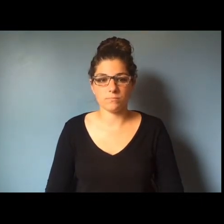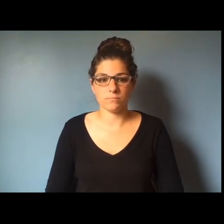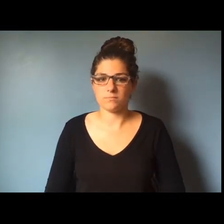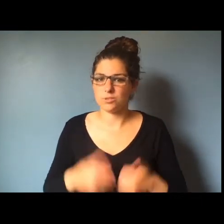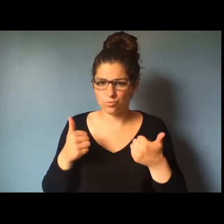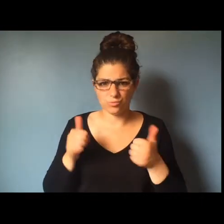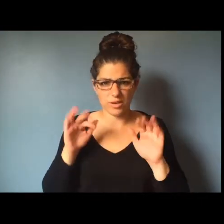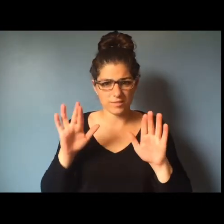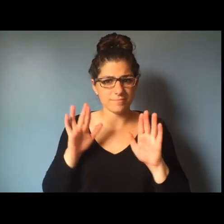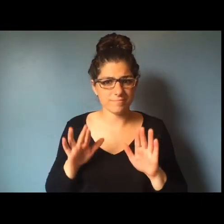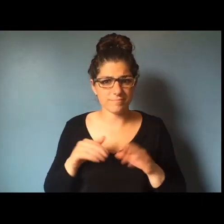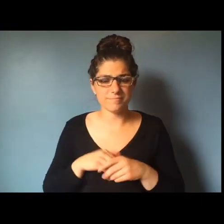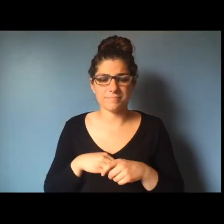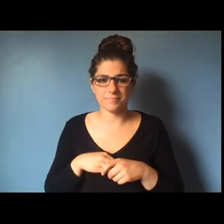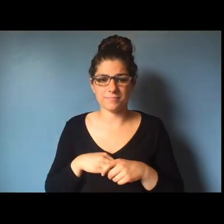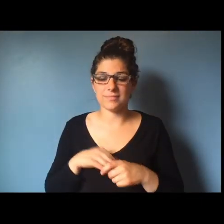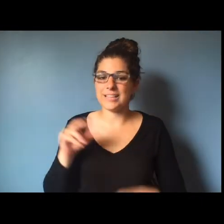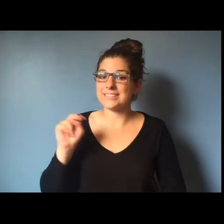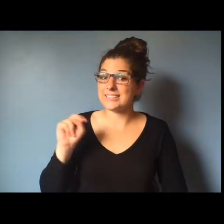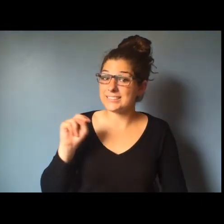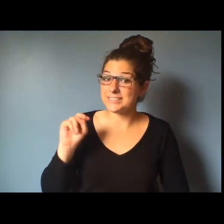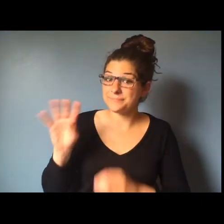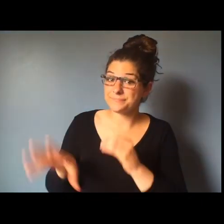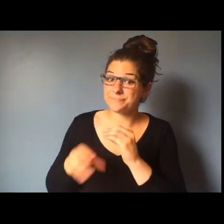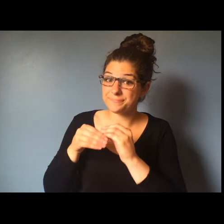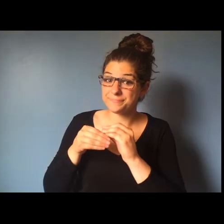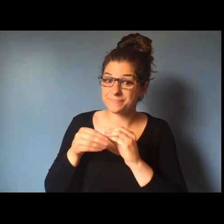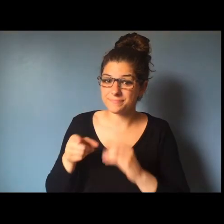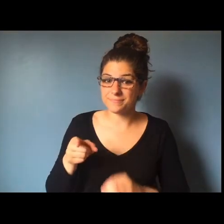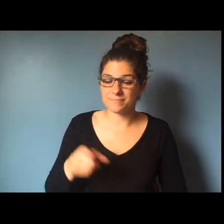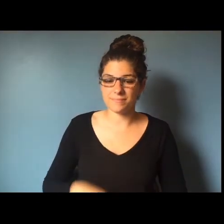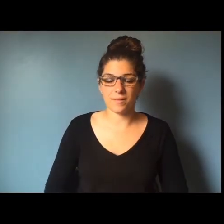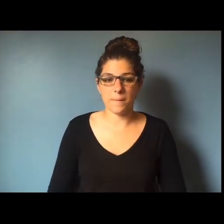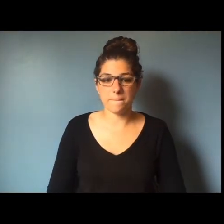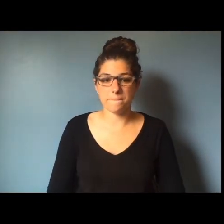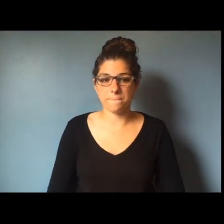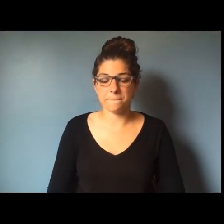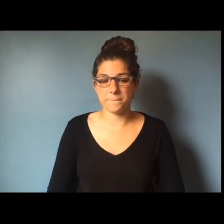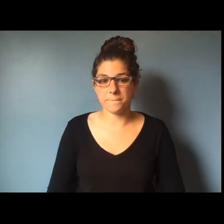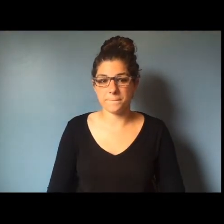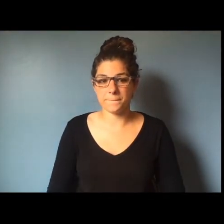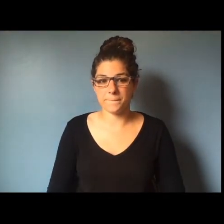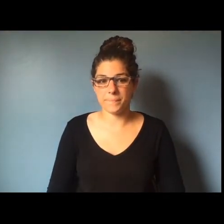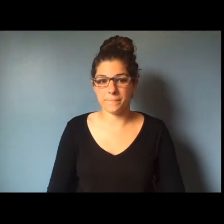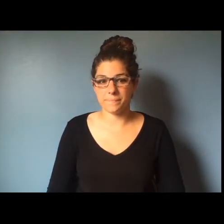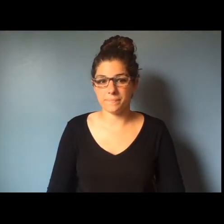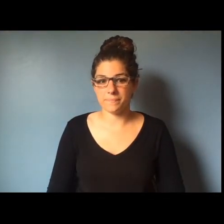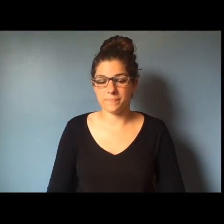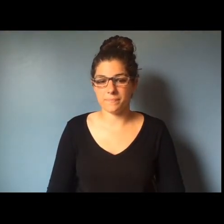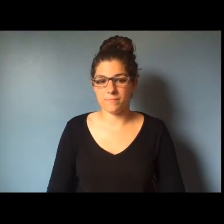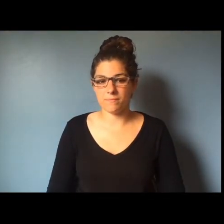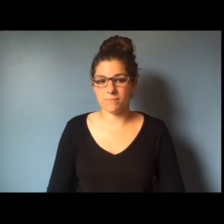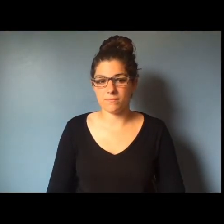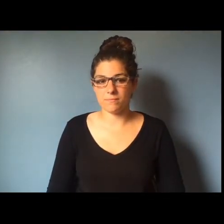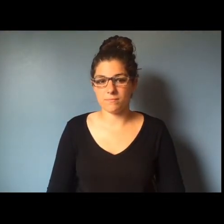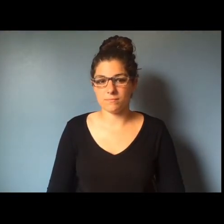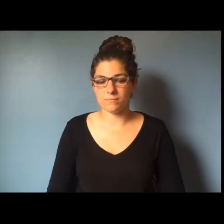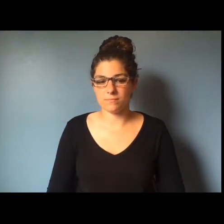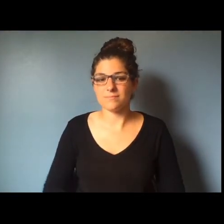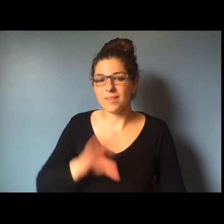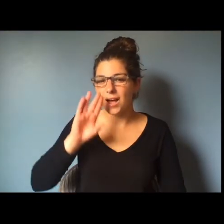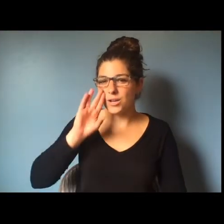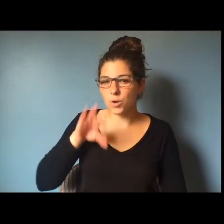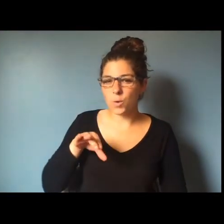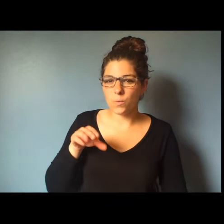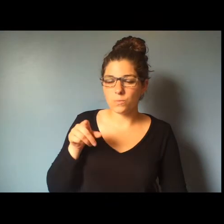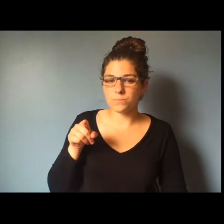Great. Nikki, do you have anything to kind of add off that? I know